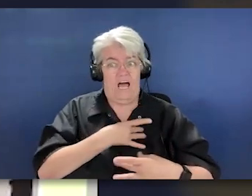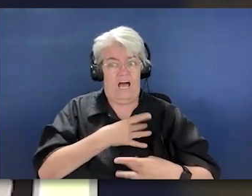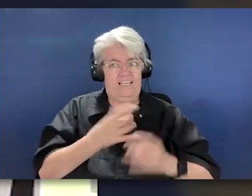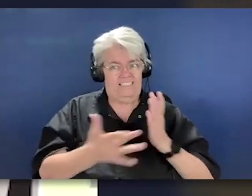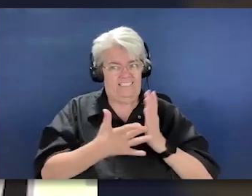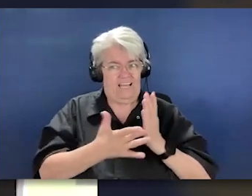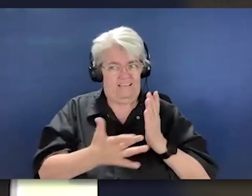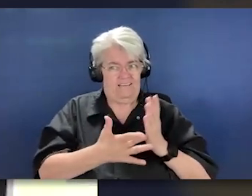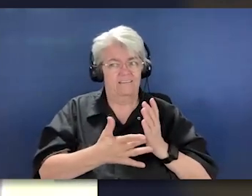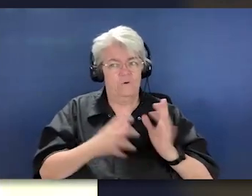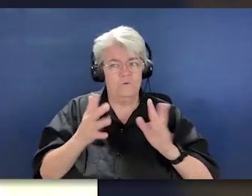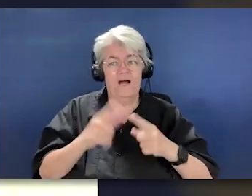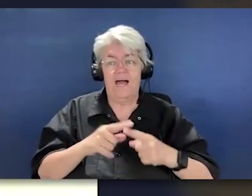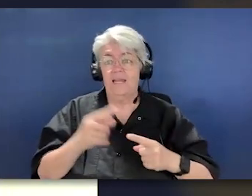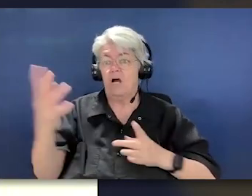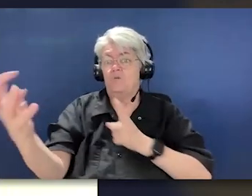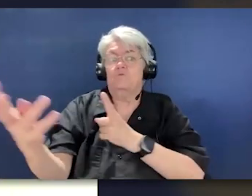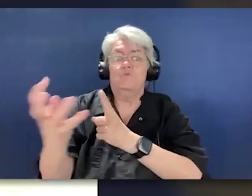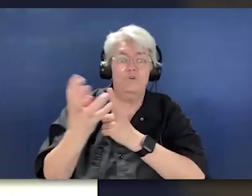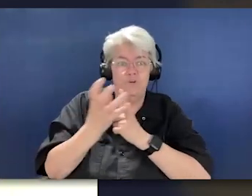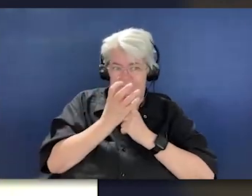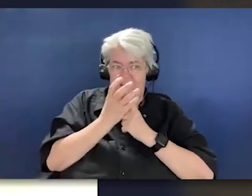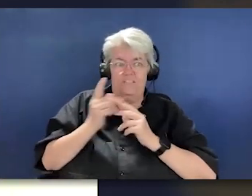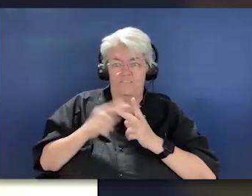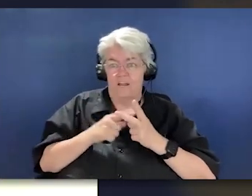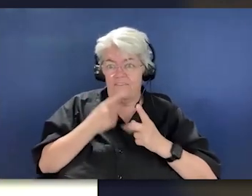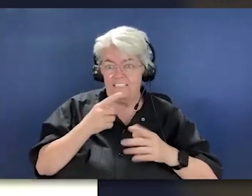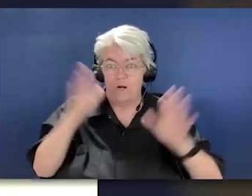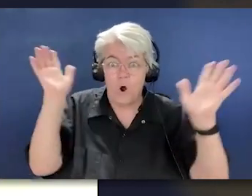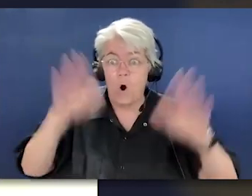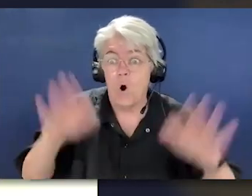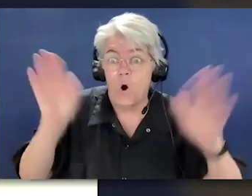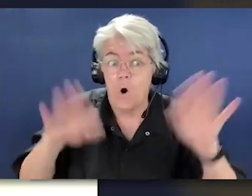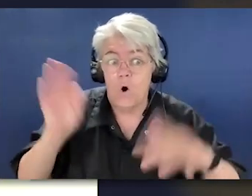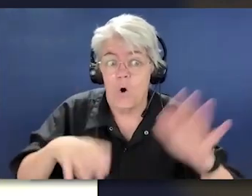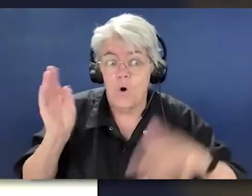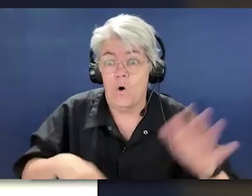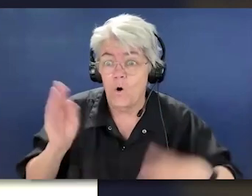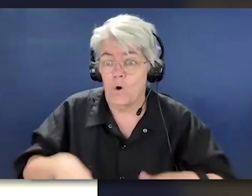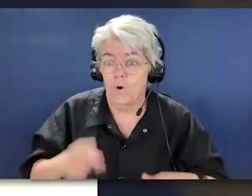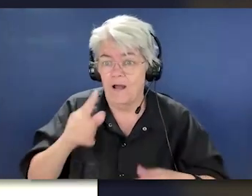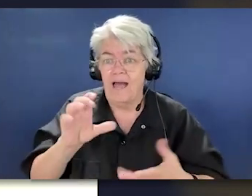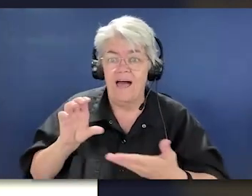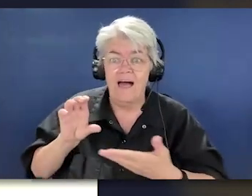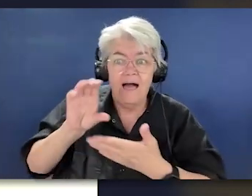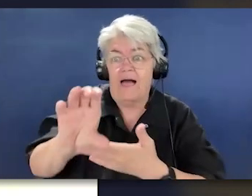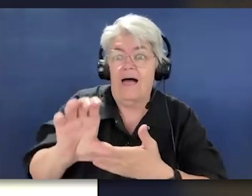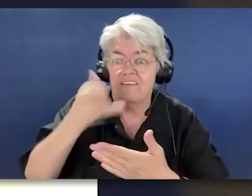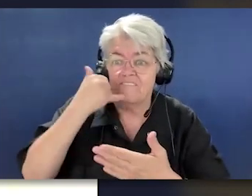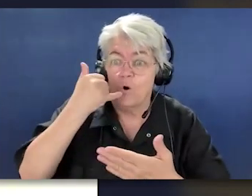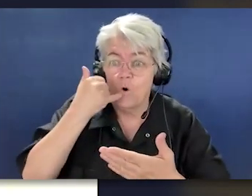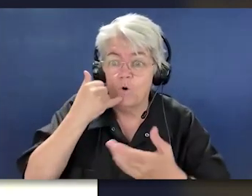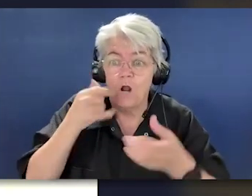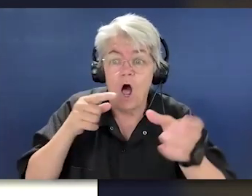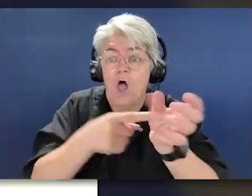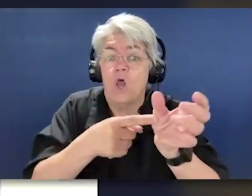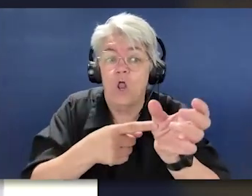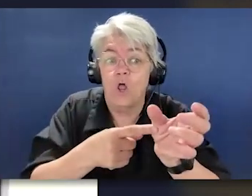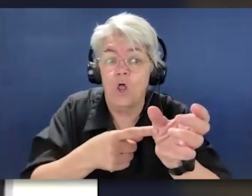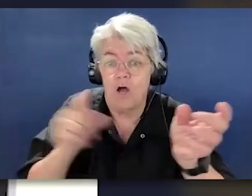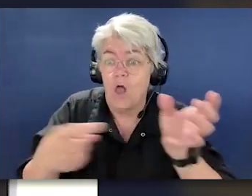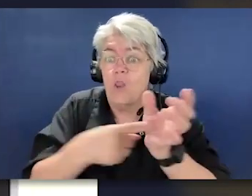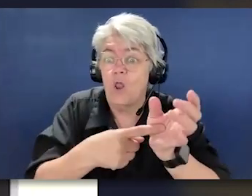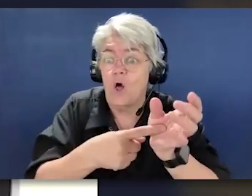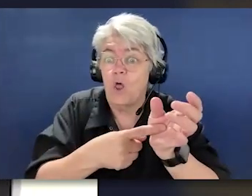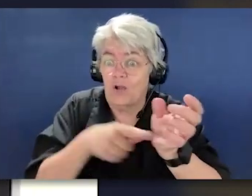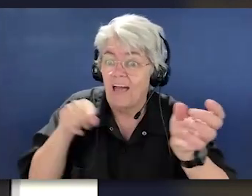A group of them came running up to me at the front of the class and said, "Hey, Professor McCann," shoving a phone in my face, "look at what this